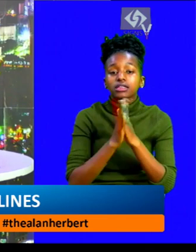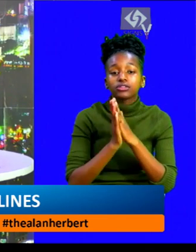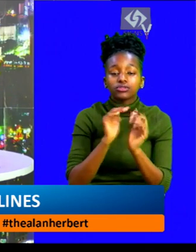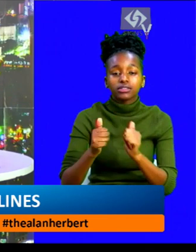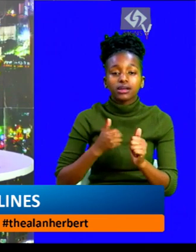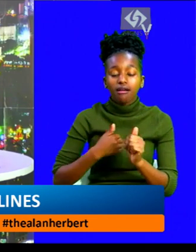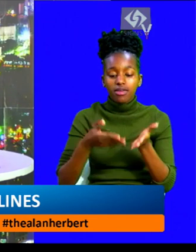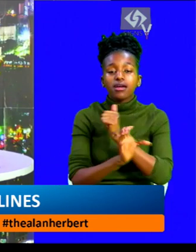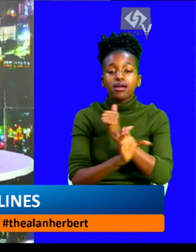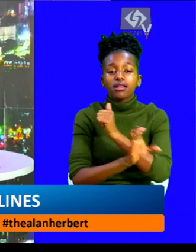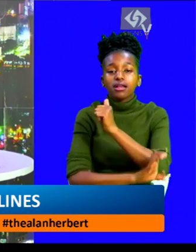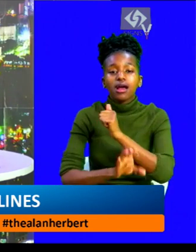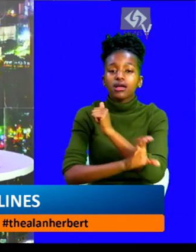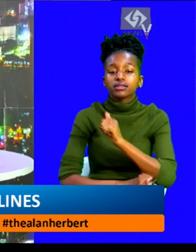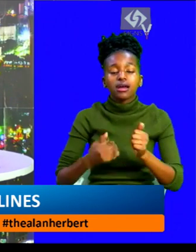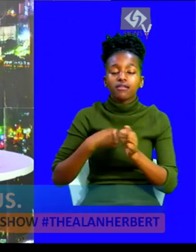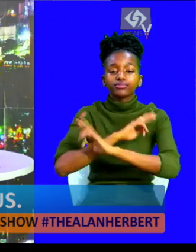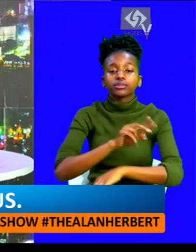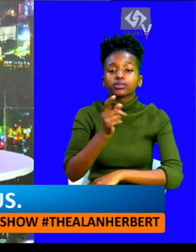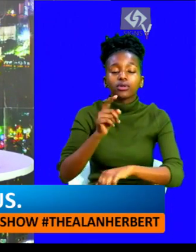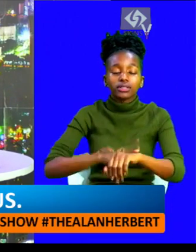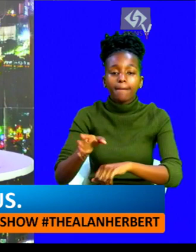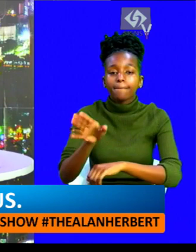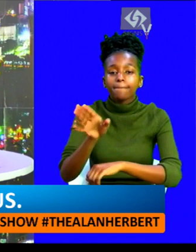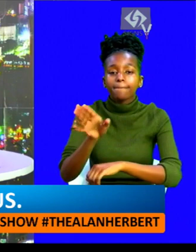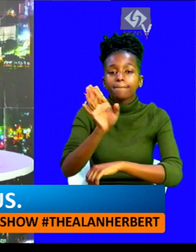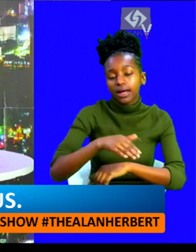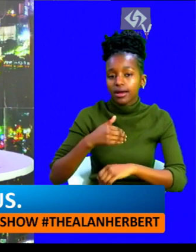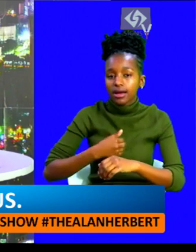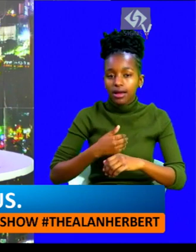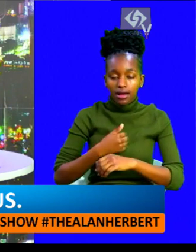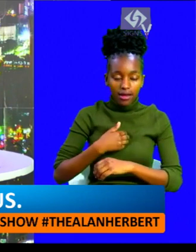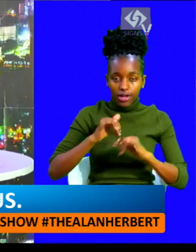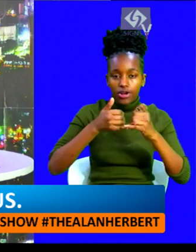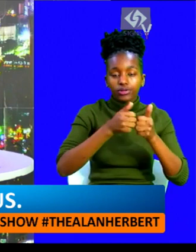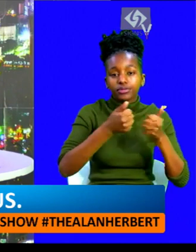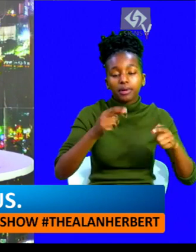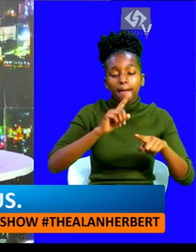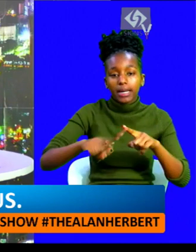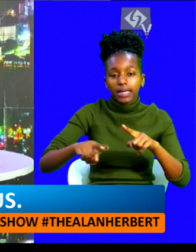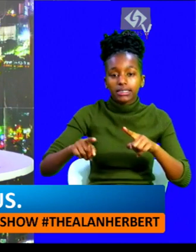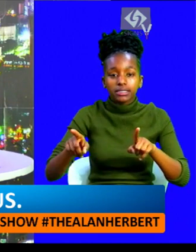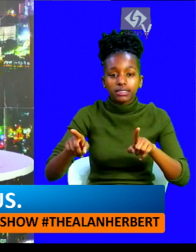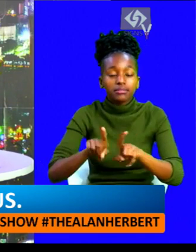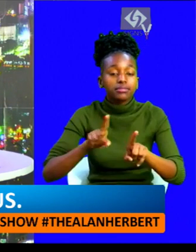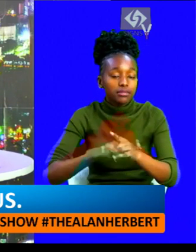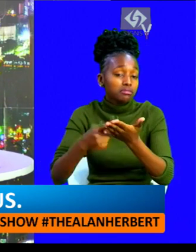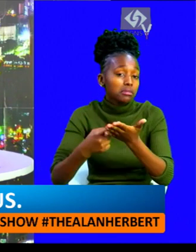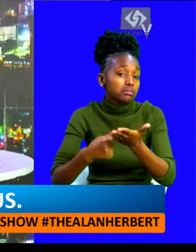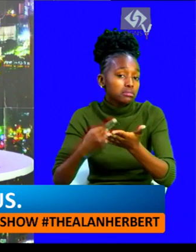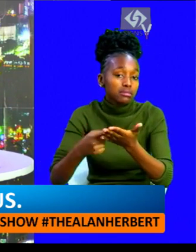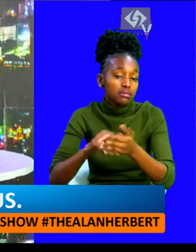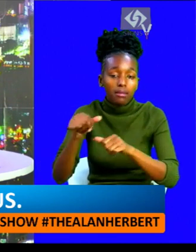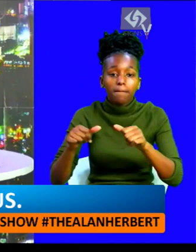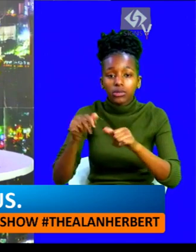damage, the fear of going to work. So we are praying in this training that these issues will be